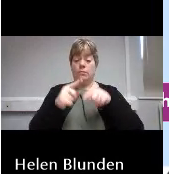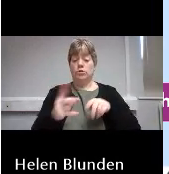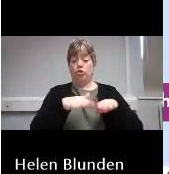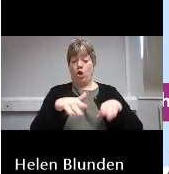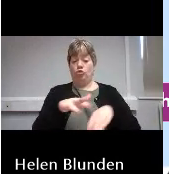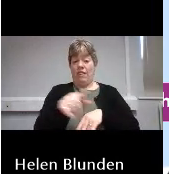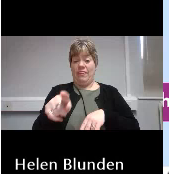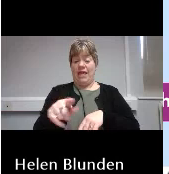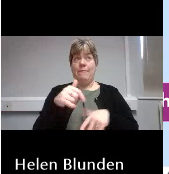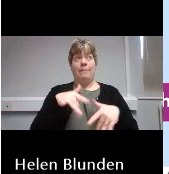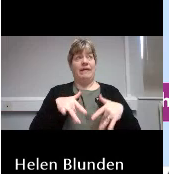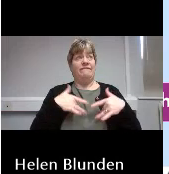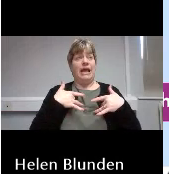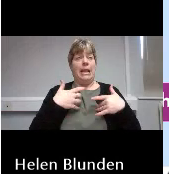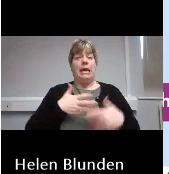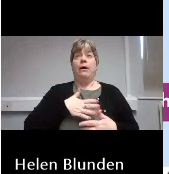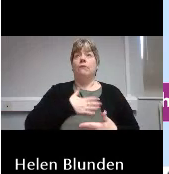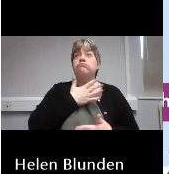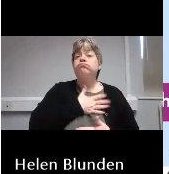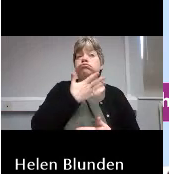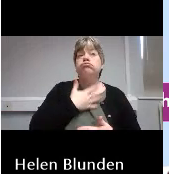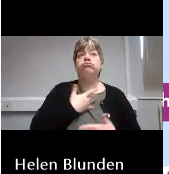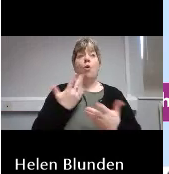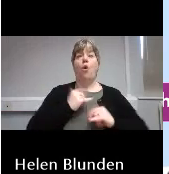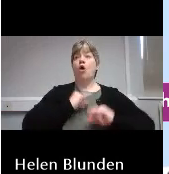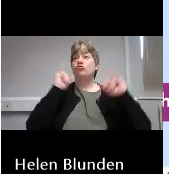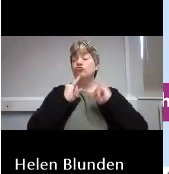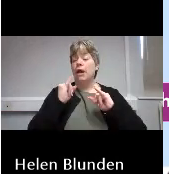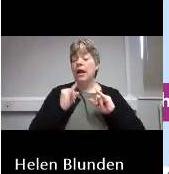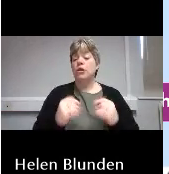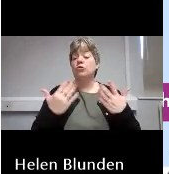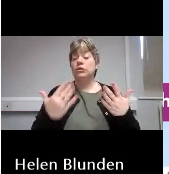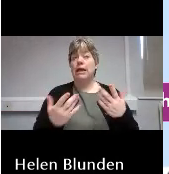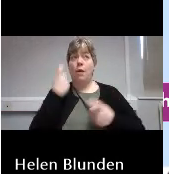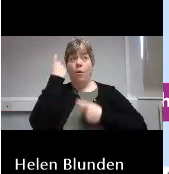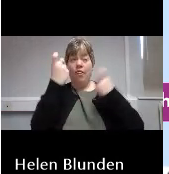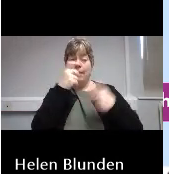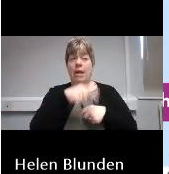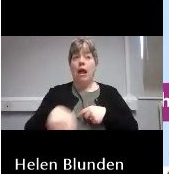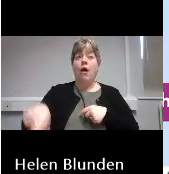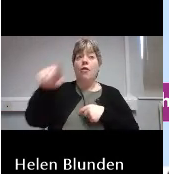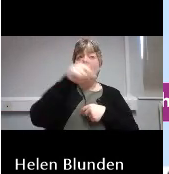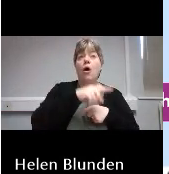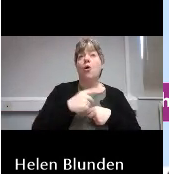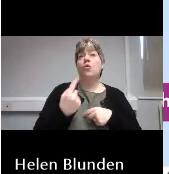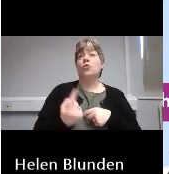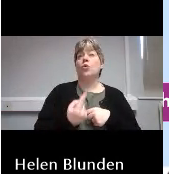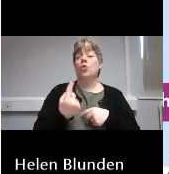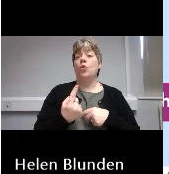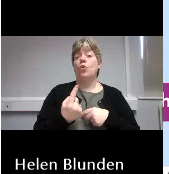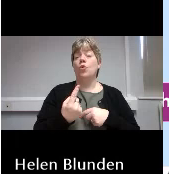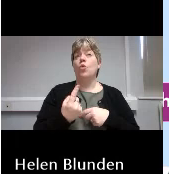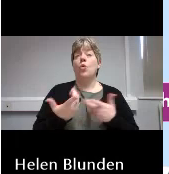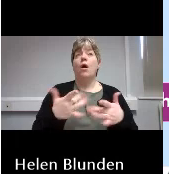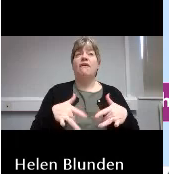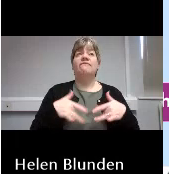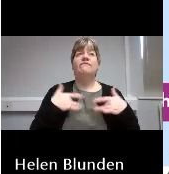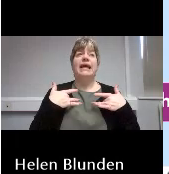distress or in crisis. So when we're considering today those children and young people who are